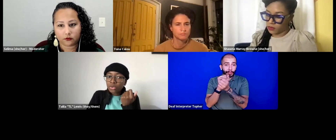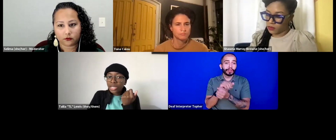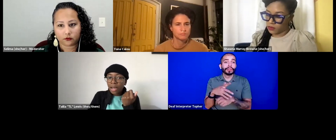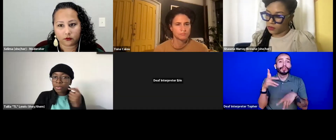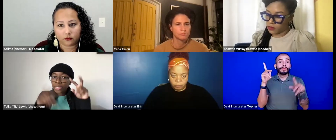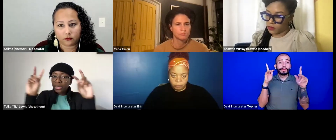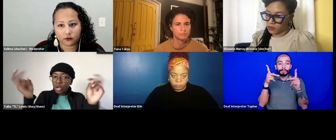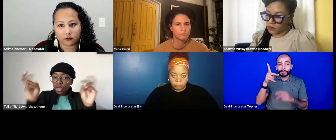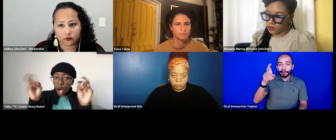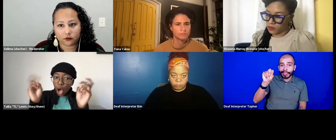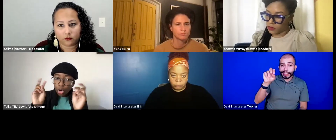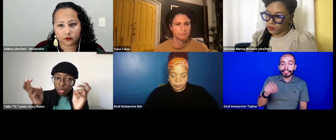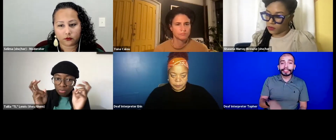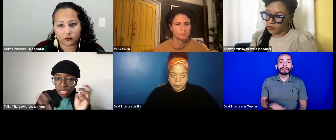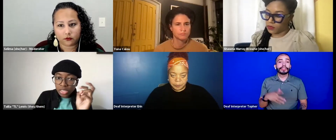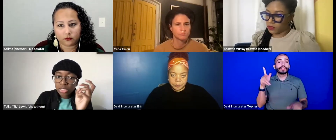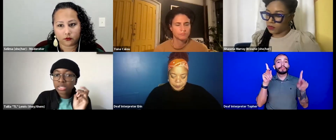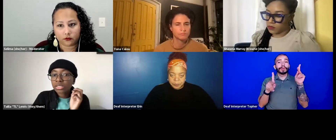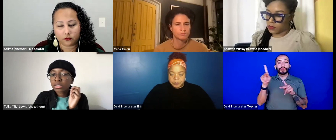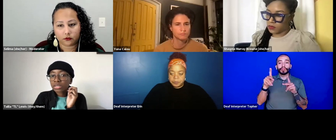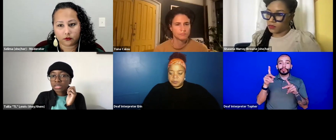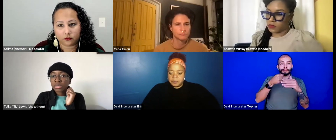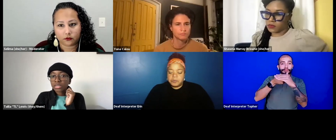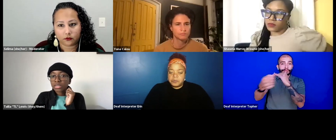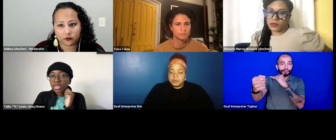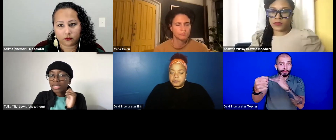privately owned and operated homes,